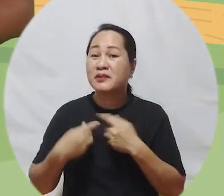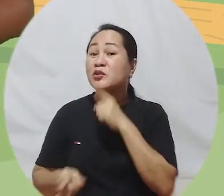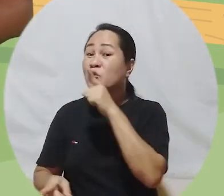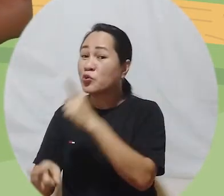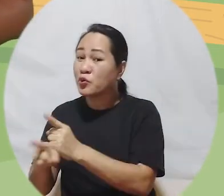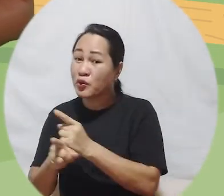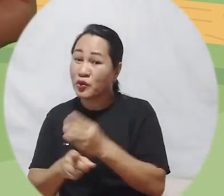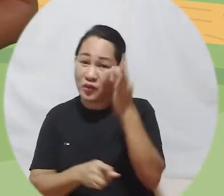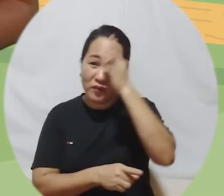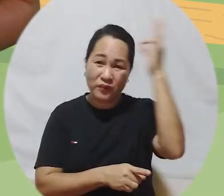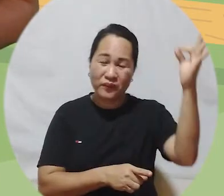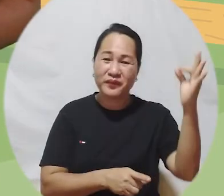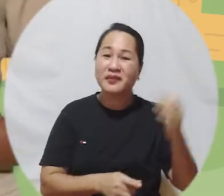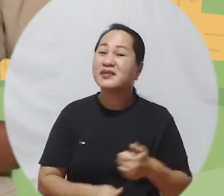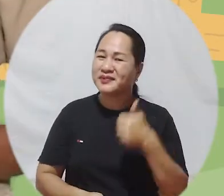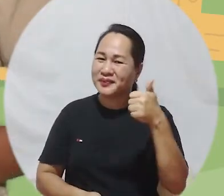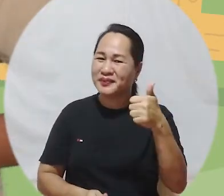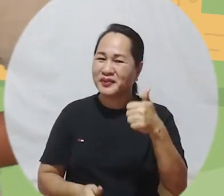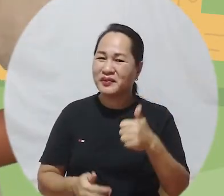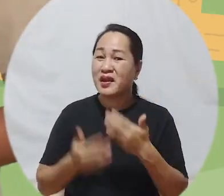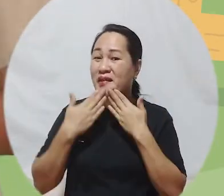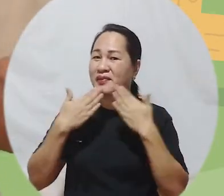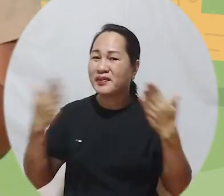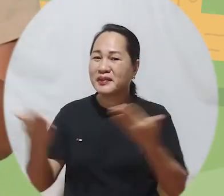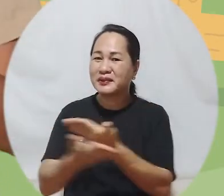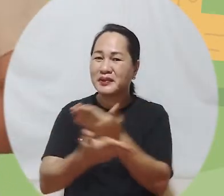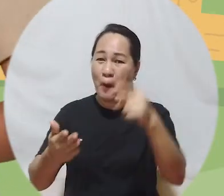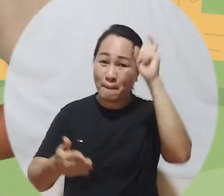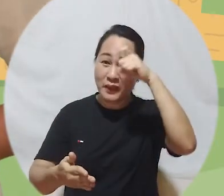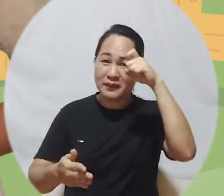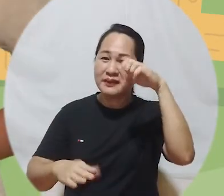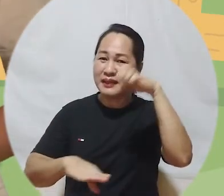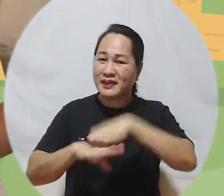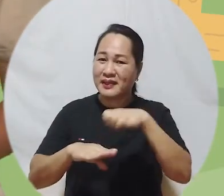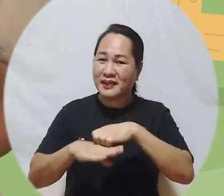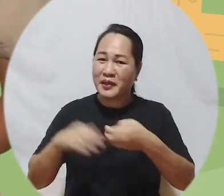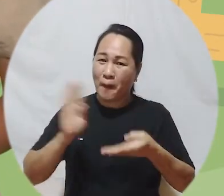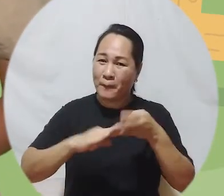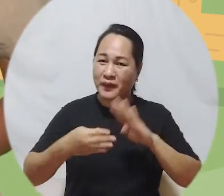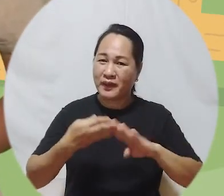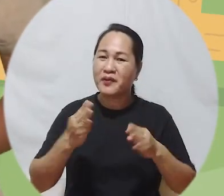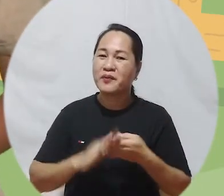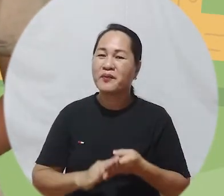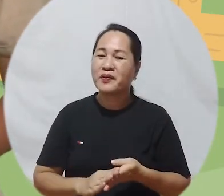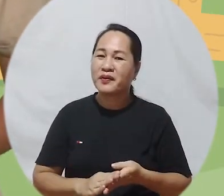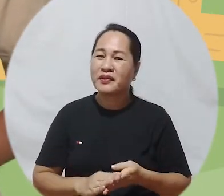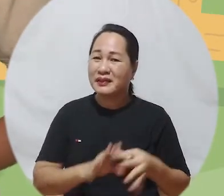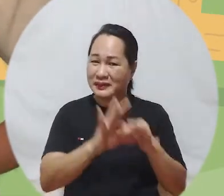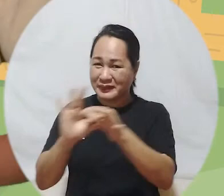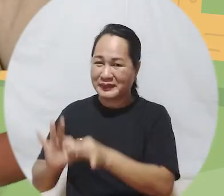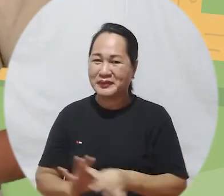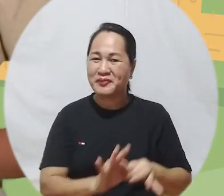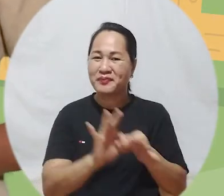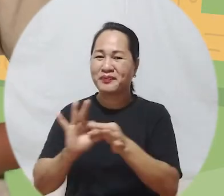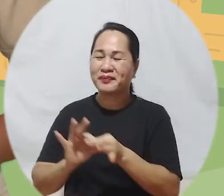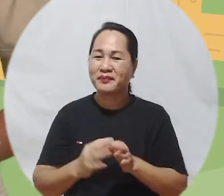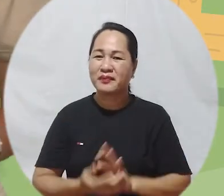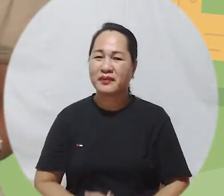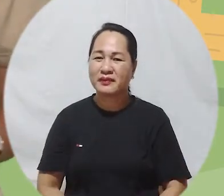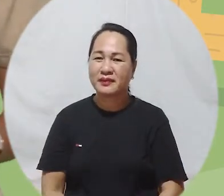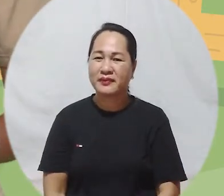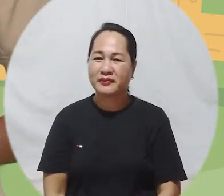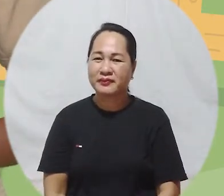up. Right, Teacher Jennifer? That's right! Thanks to your smart English buddies here for being so